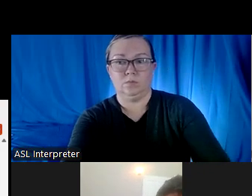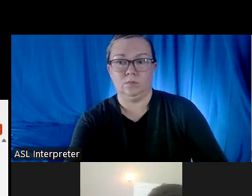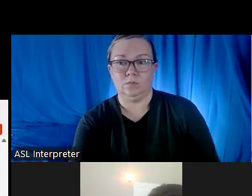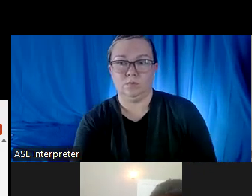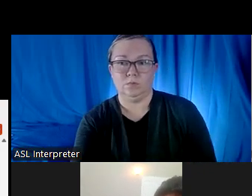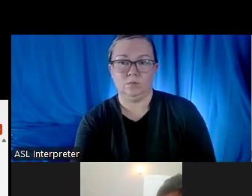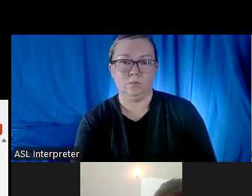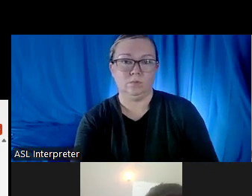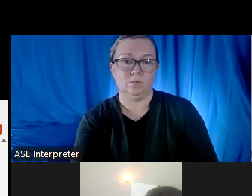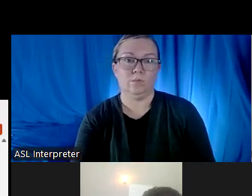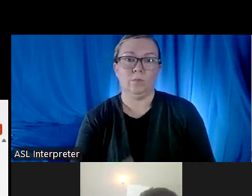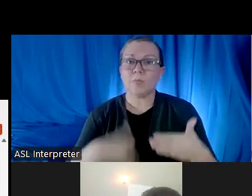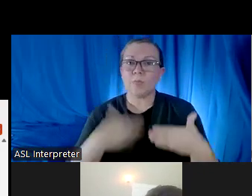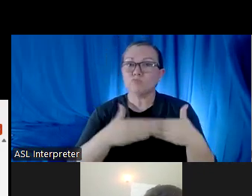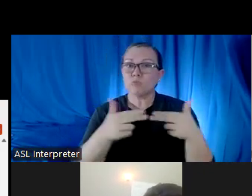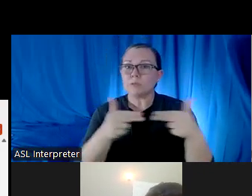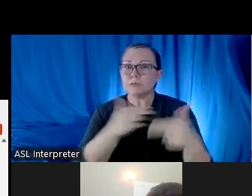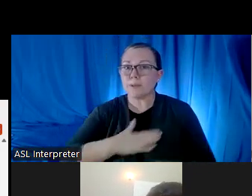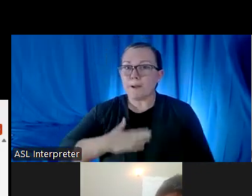And we can go to the next slide, please.